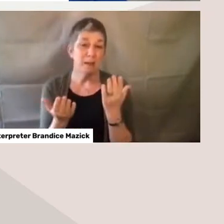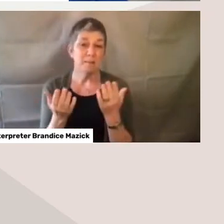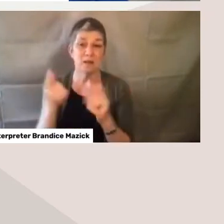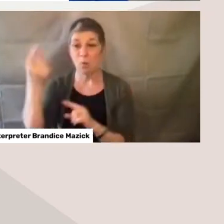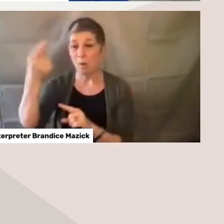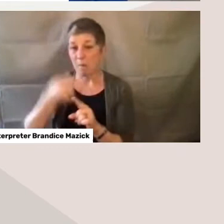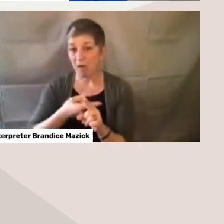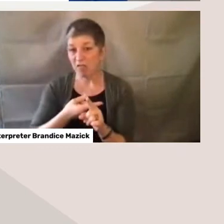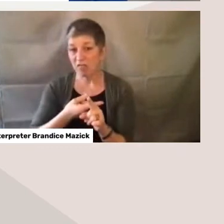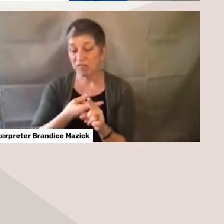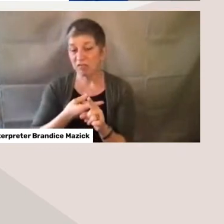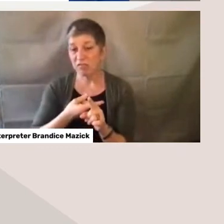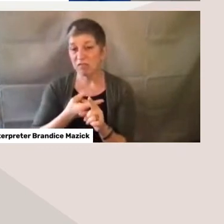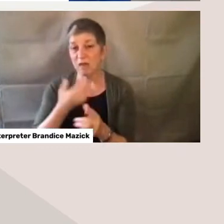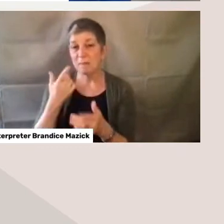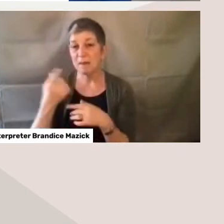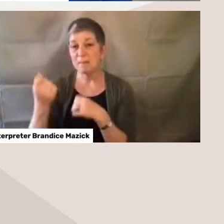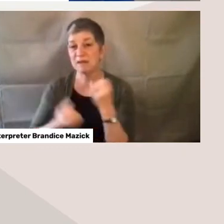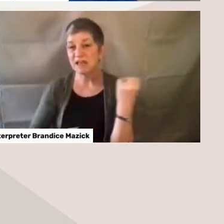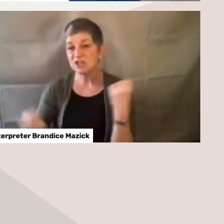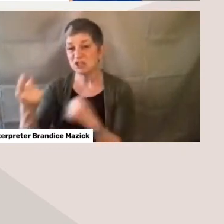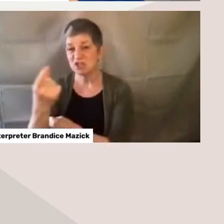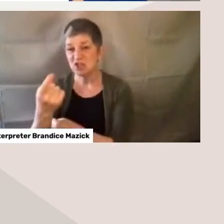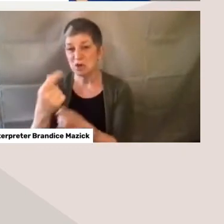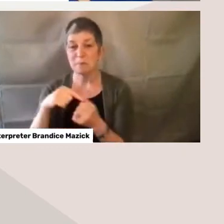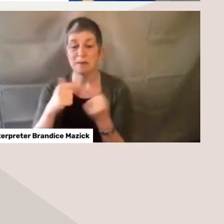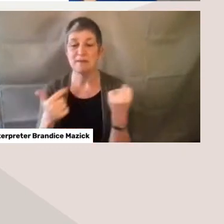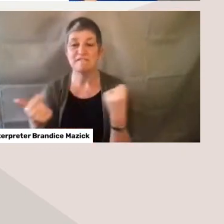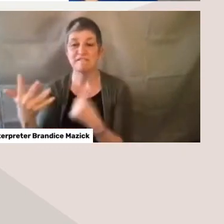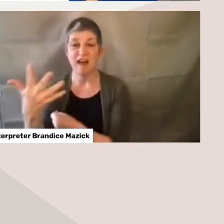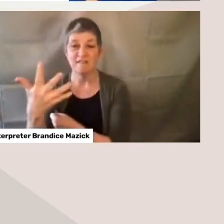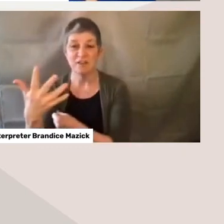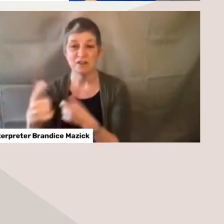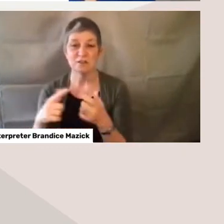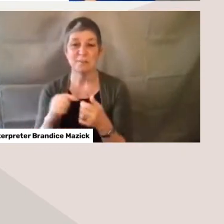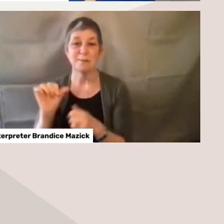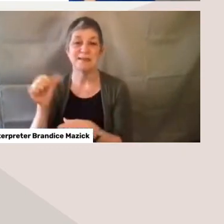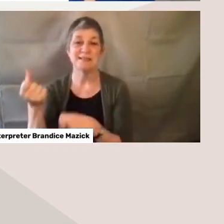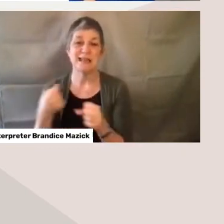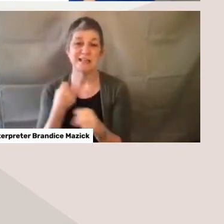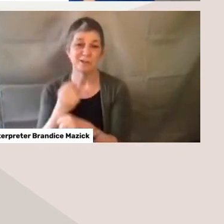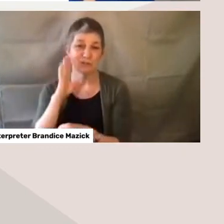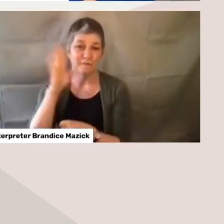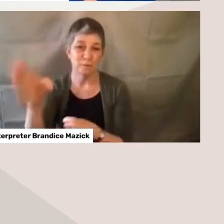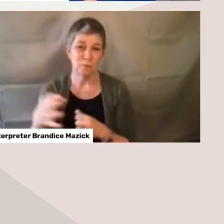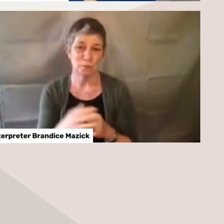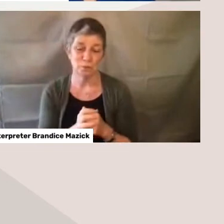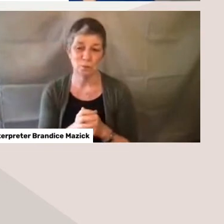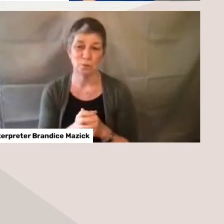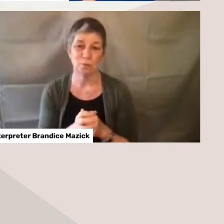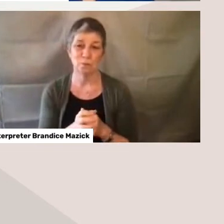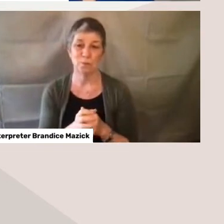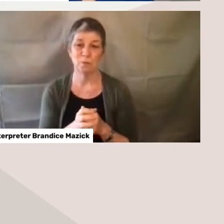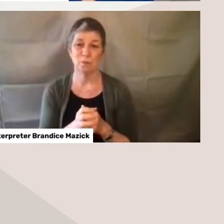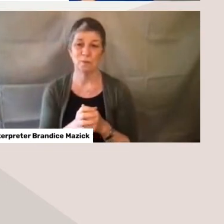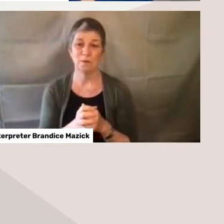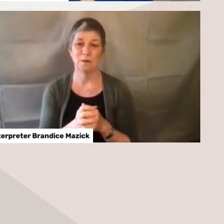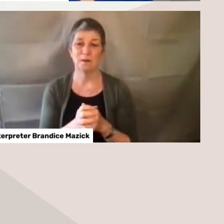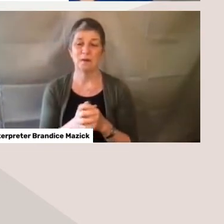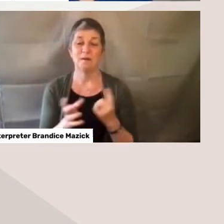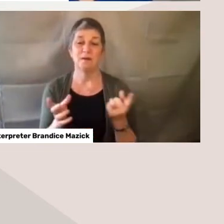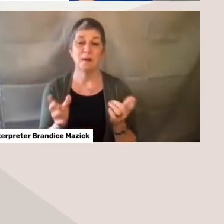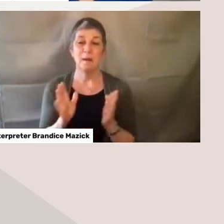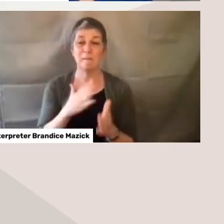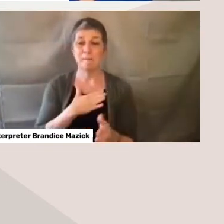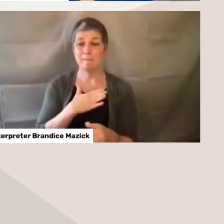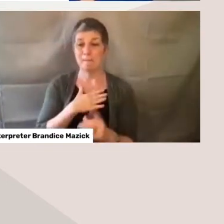month, this may be in a year, this may be in 5 years or 10 years. So the way I look at